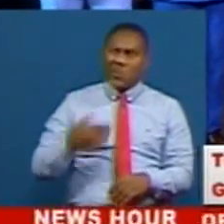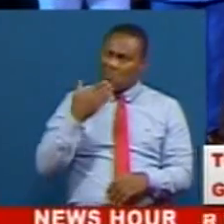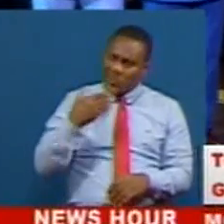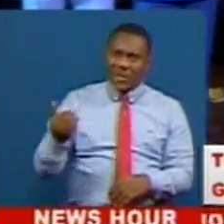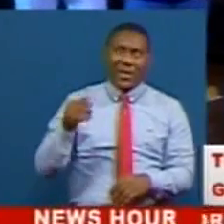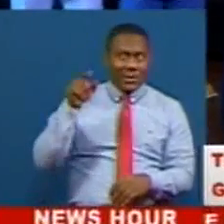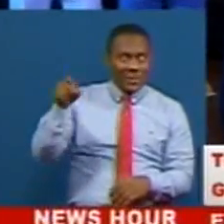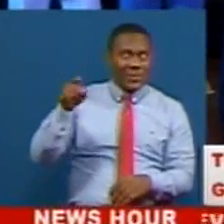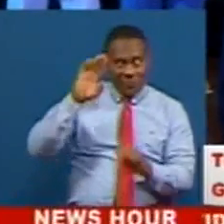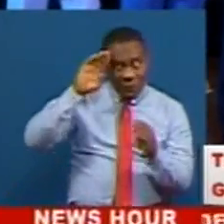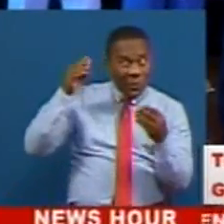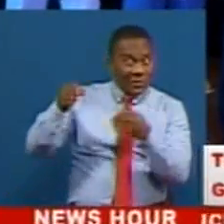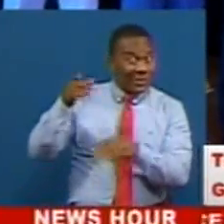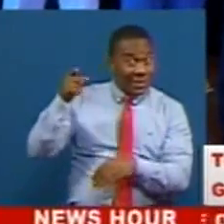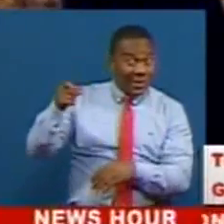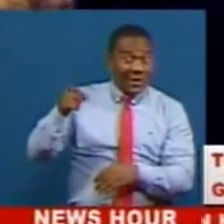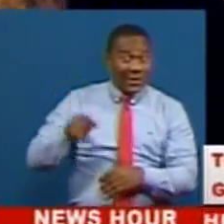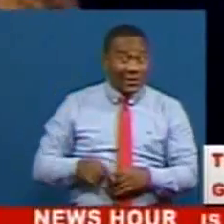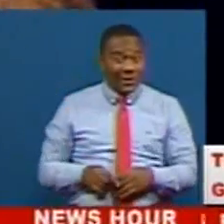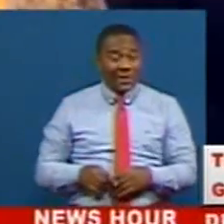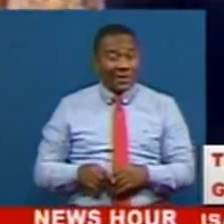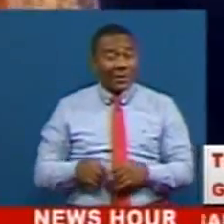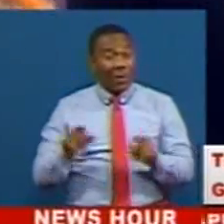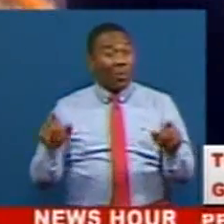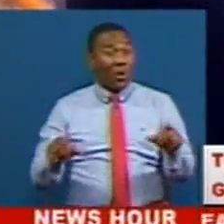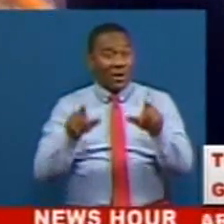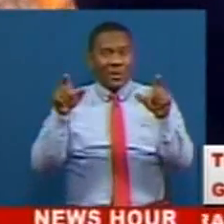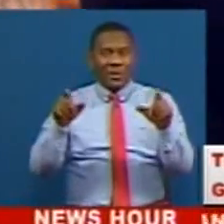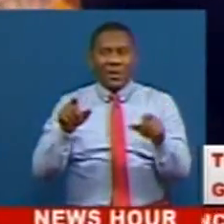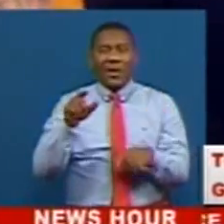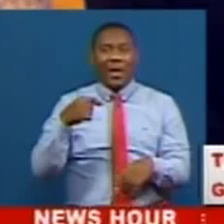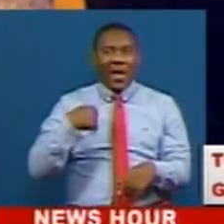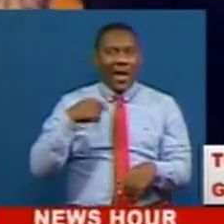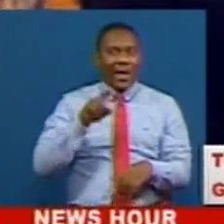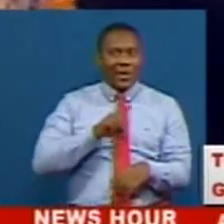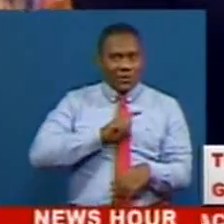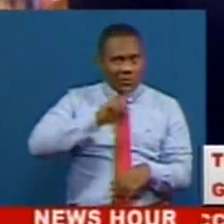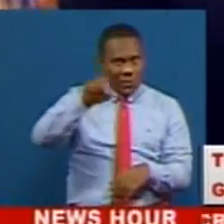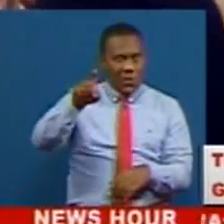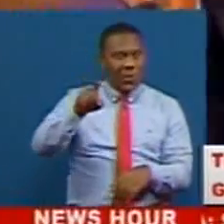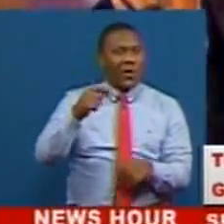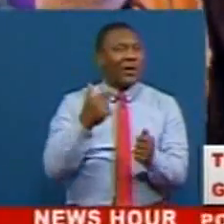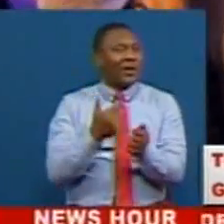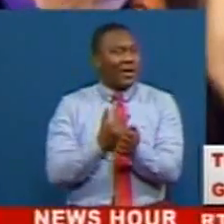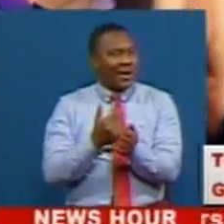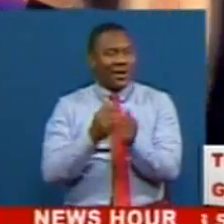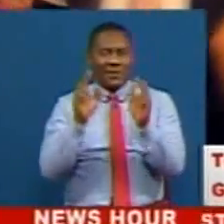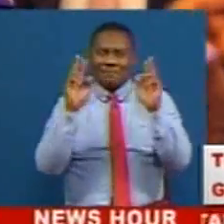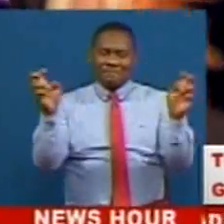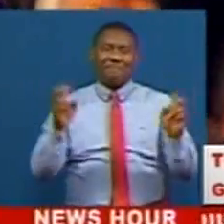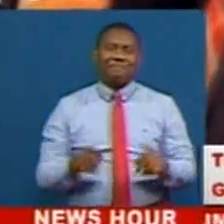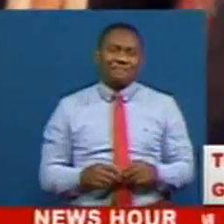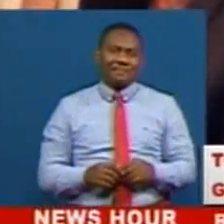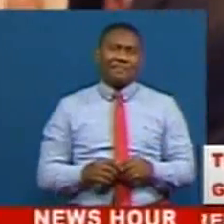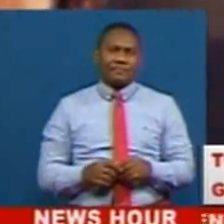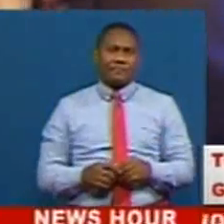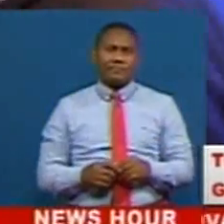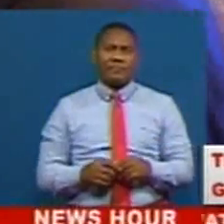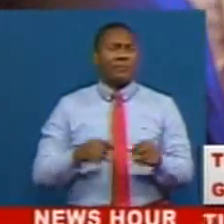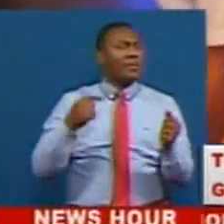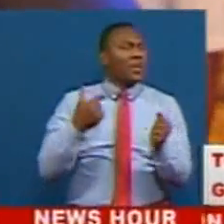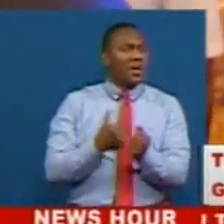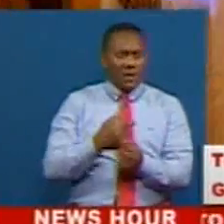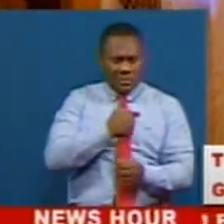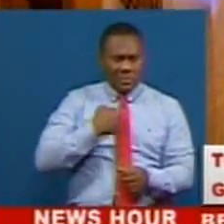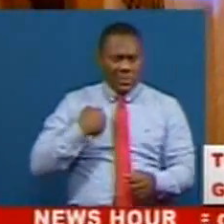tourism turnover, hence the launch of the I Go Ghana. It is expected to deepen Ghana-China